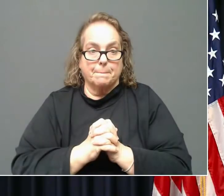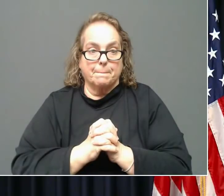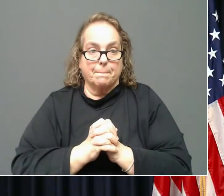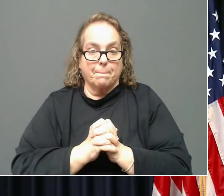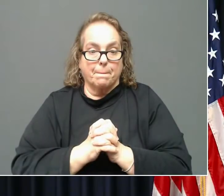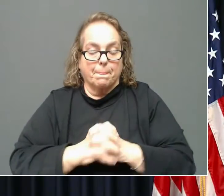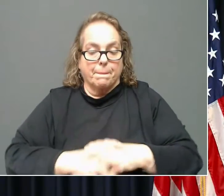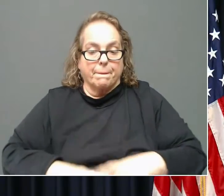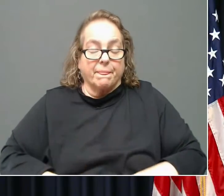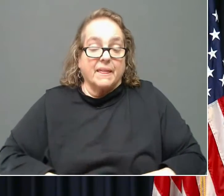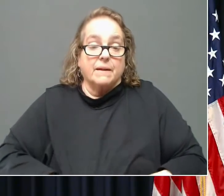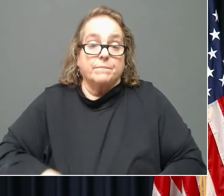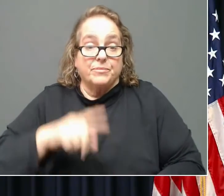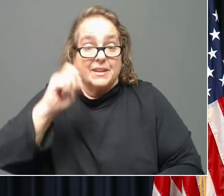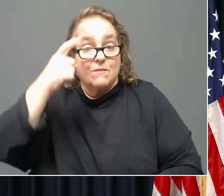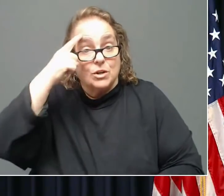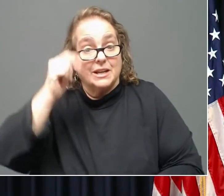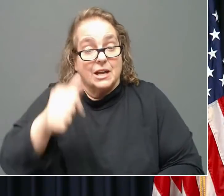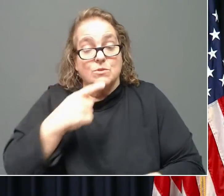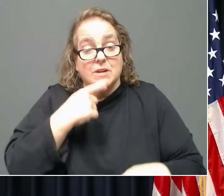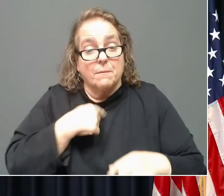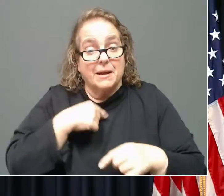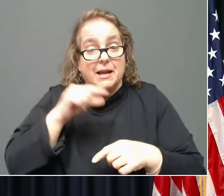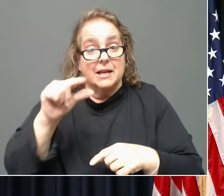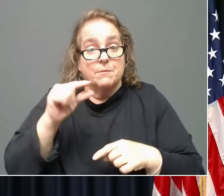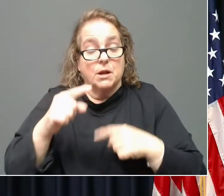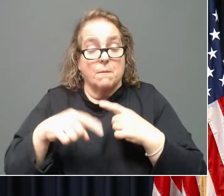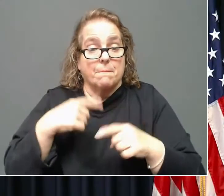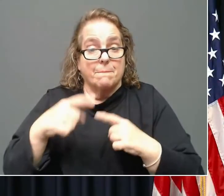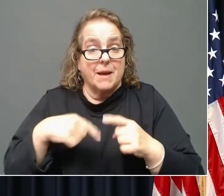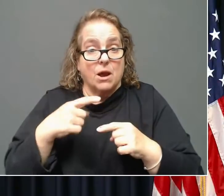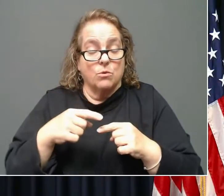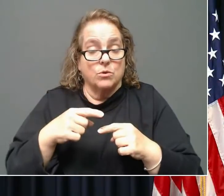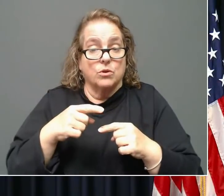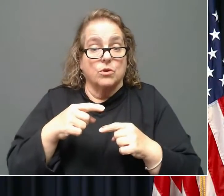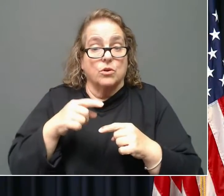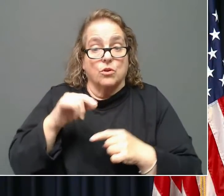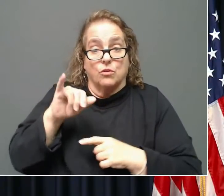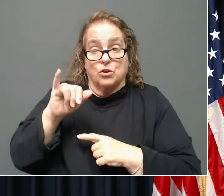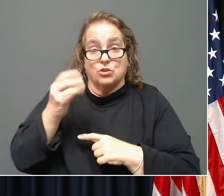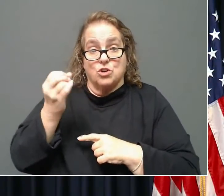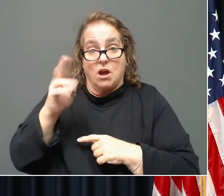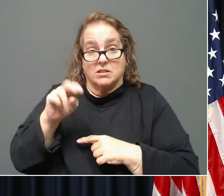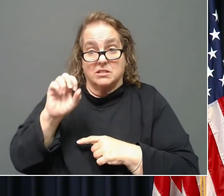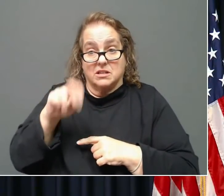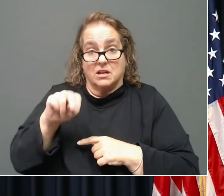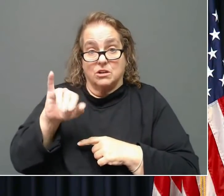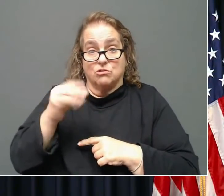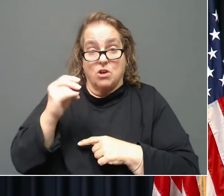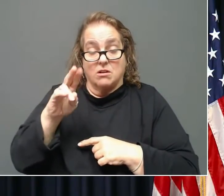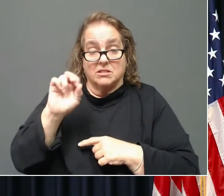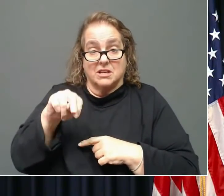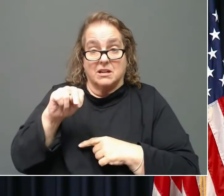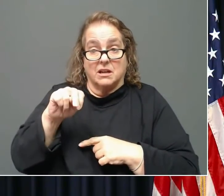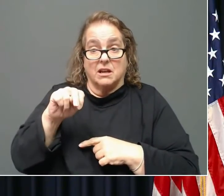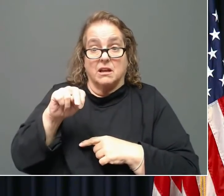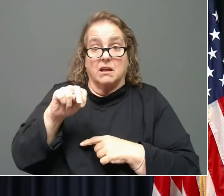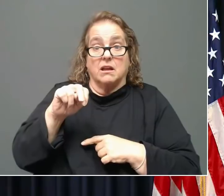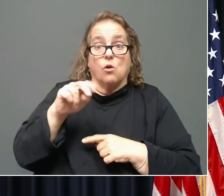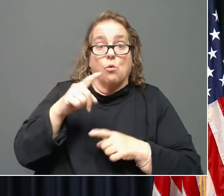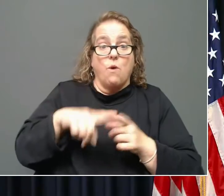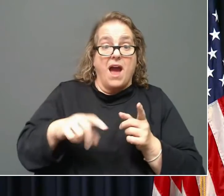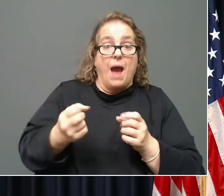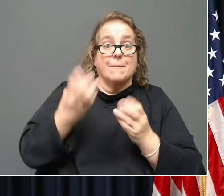Governor, can you tell me a little bit more about the supplies of the Johnson & Johnson vaccine Kentucky expects to get and how you